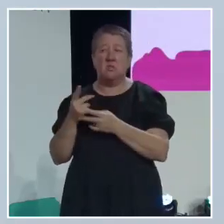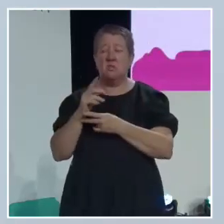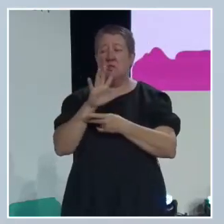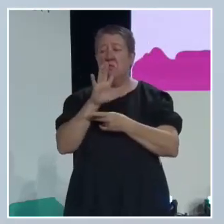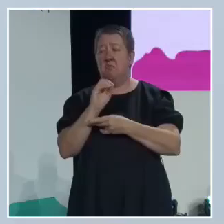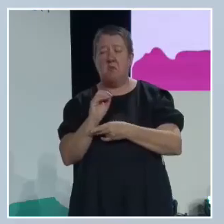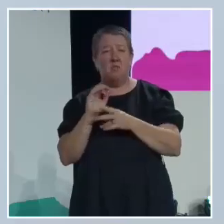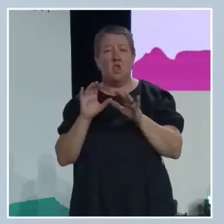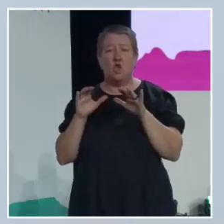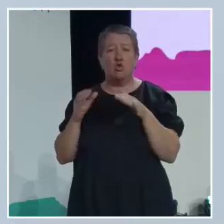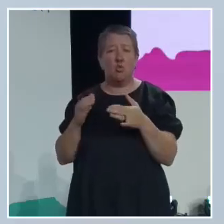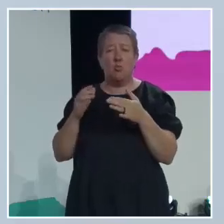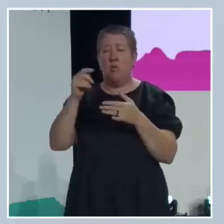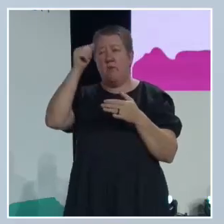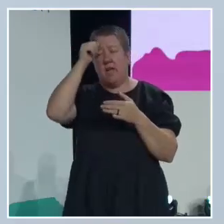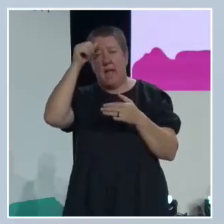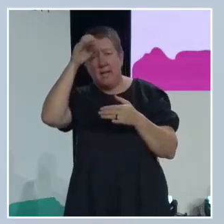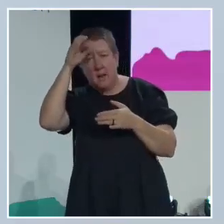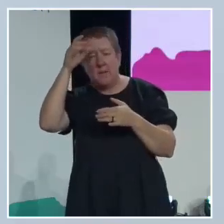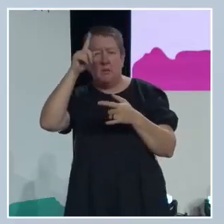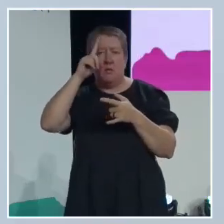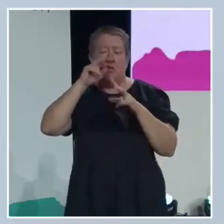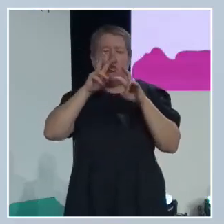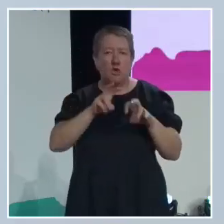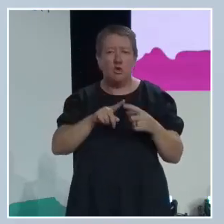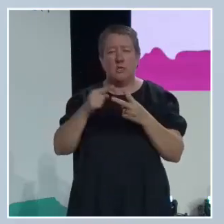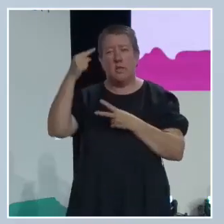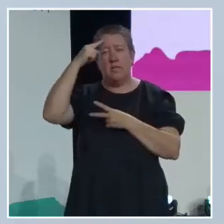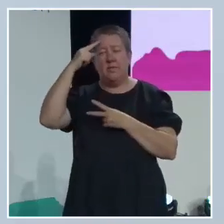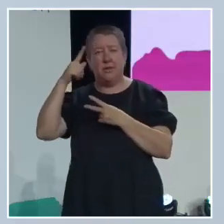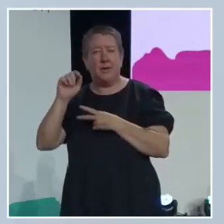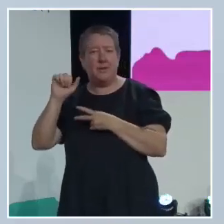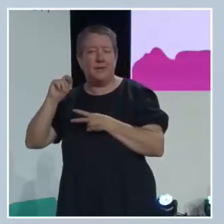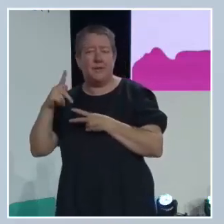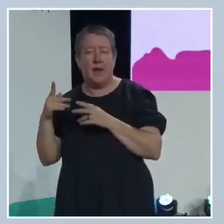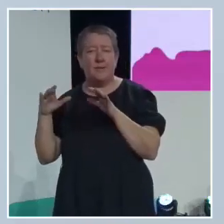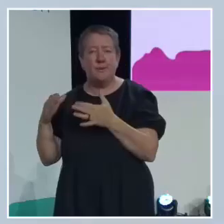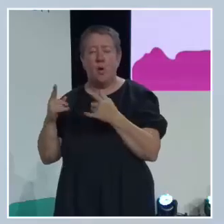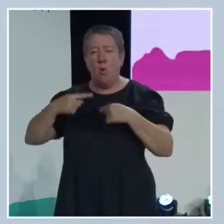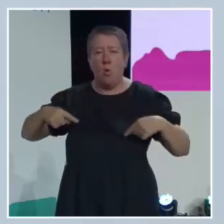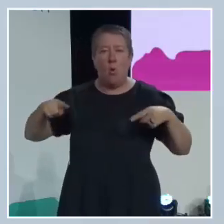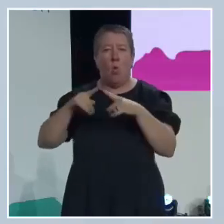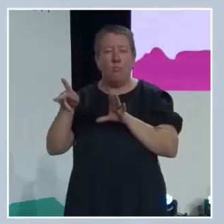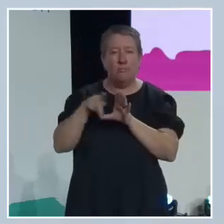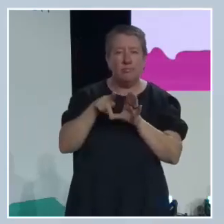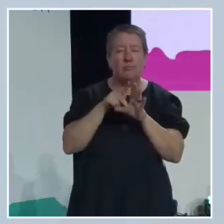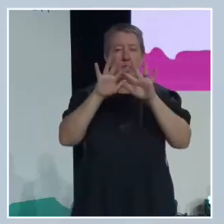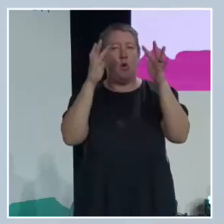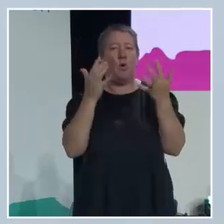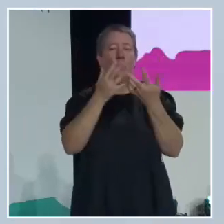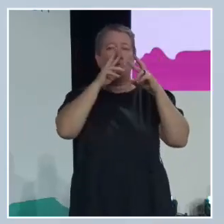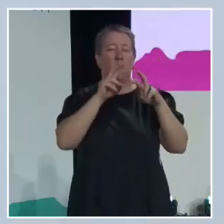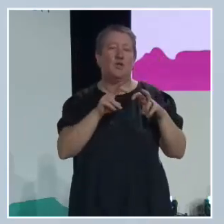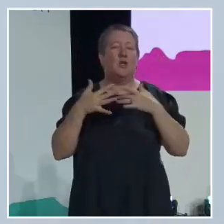committed academic researchers and think tanks participating this global research network. I